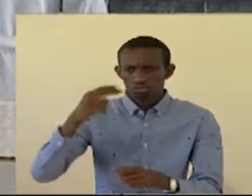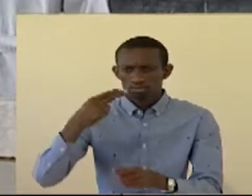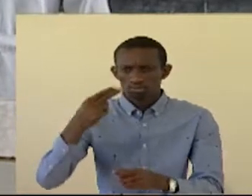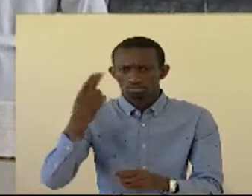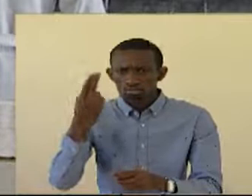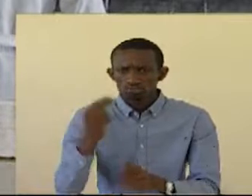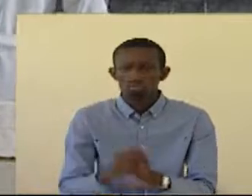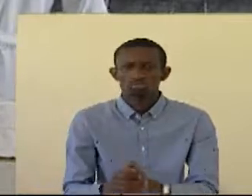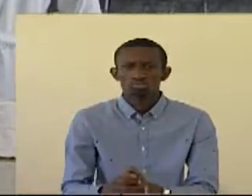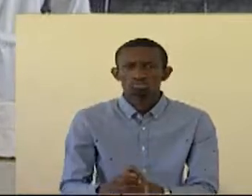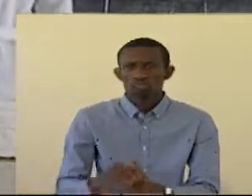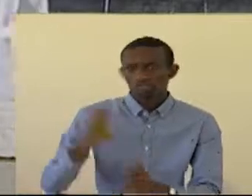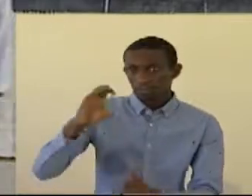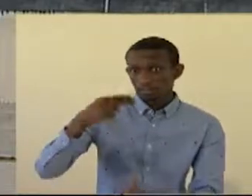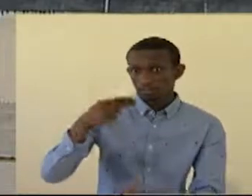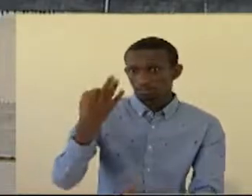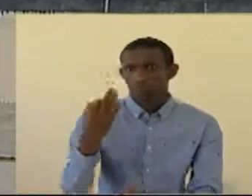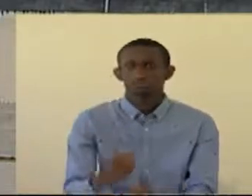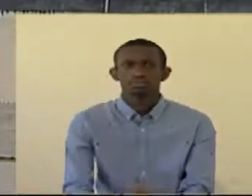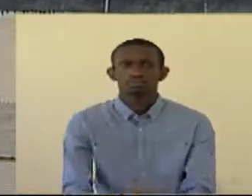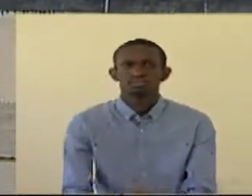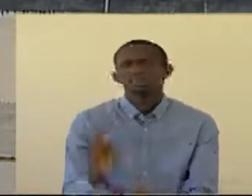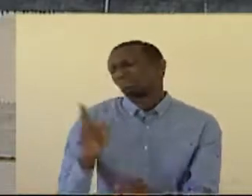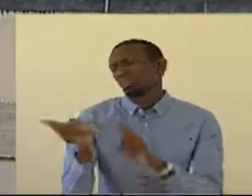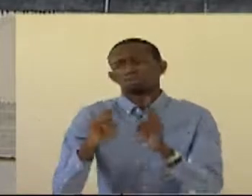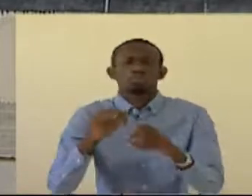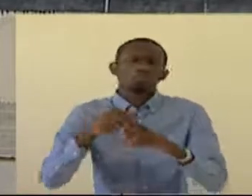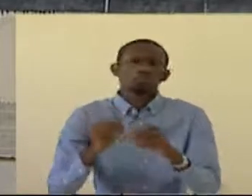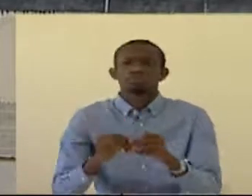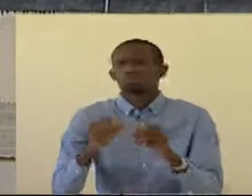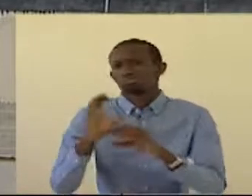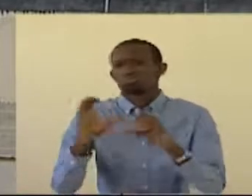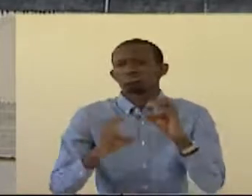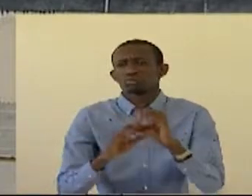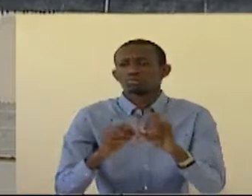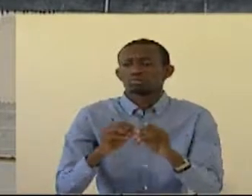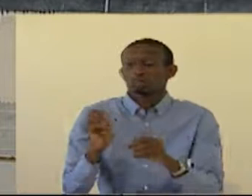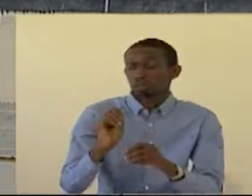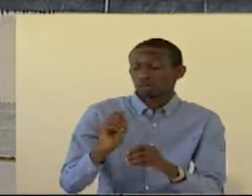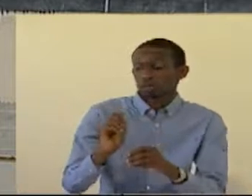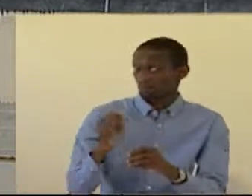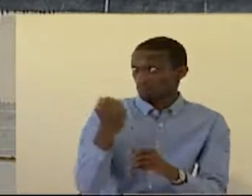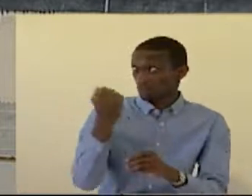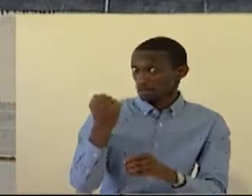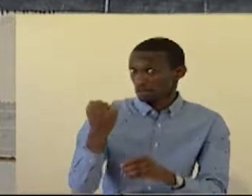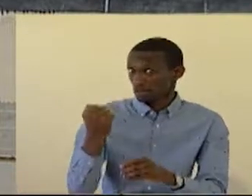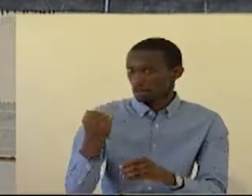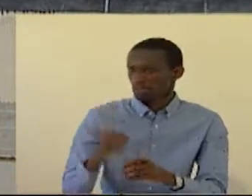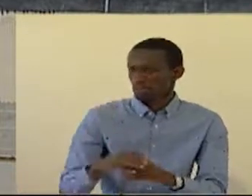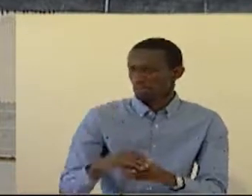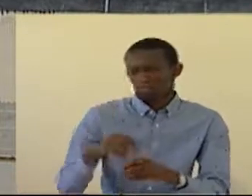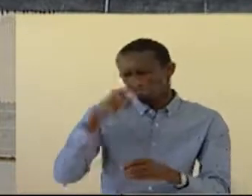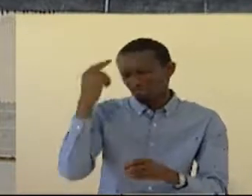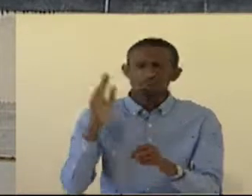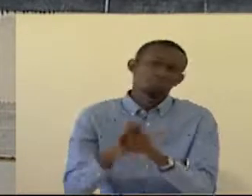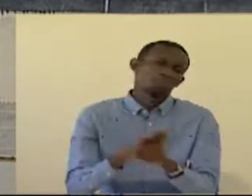CH3. Most commonly, in organic chemistry, we write the main product because we have a lot of products which